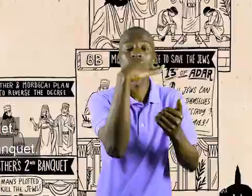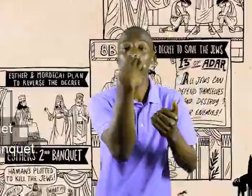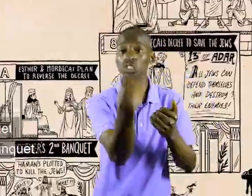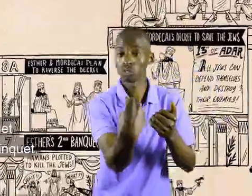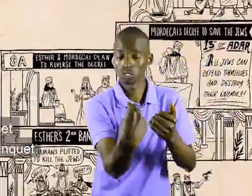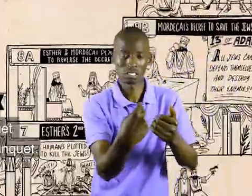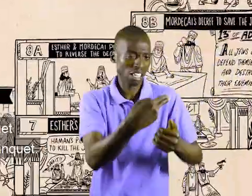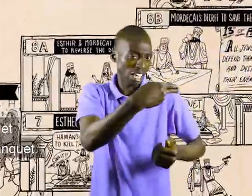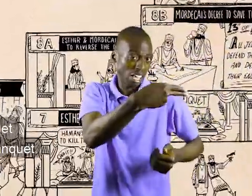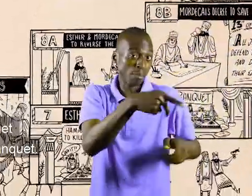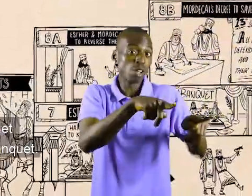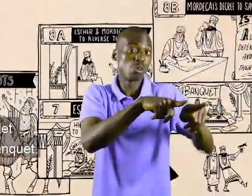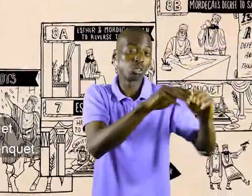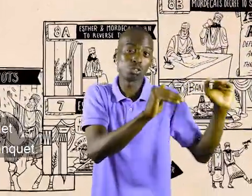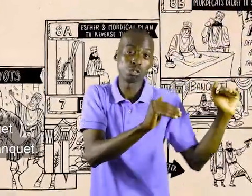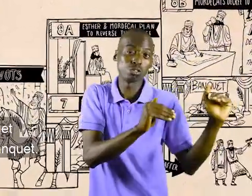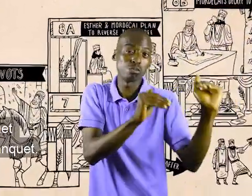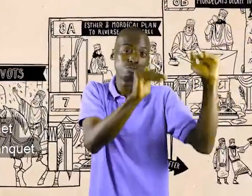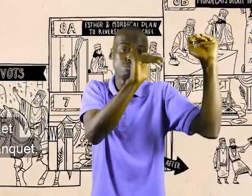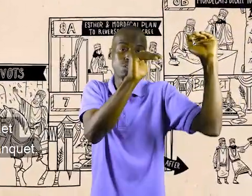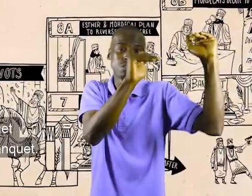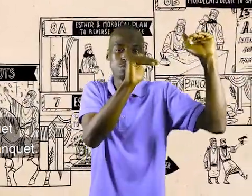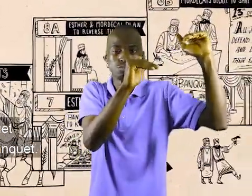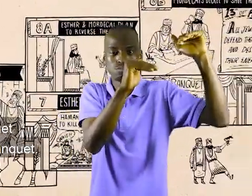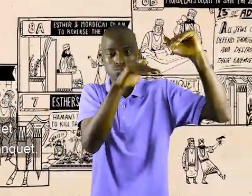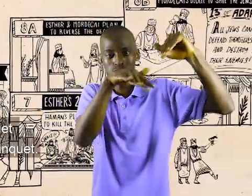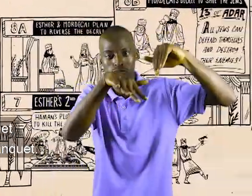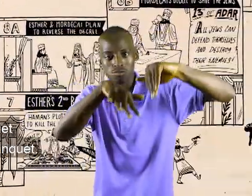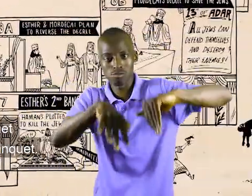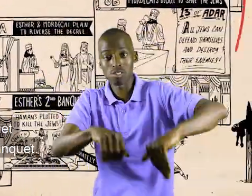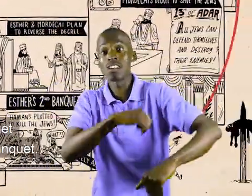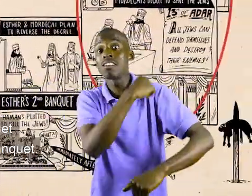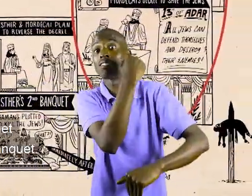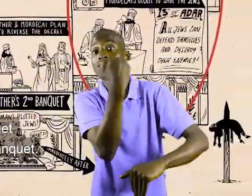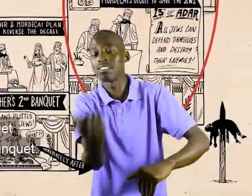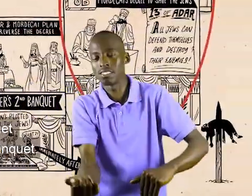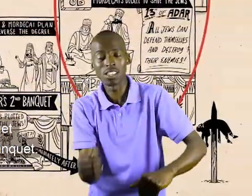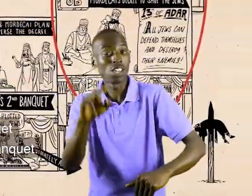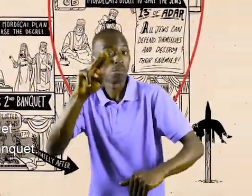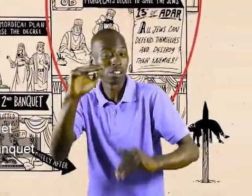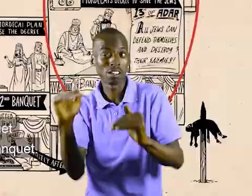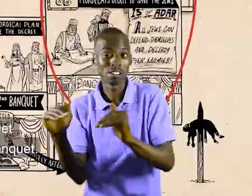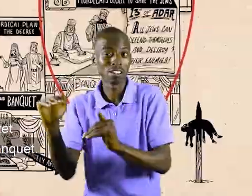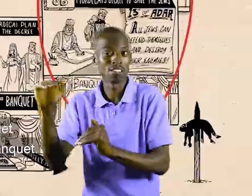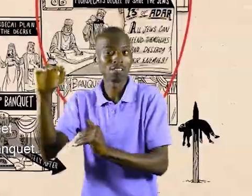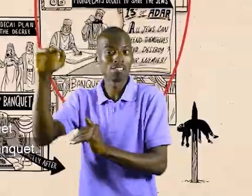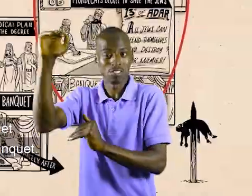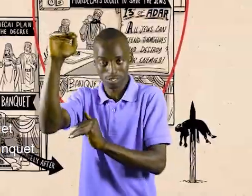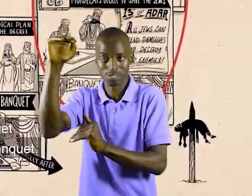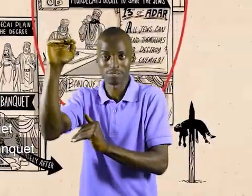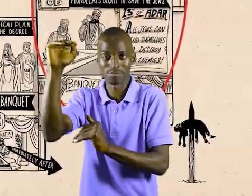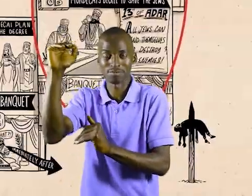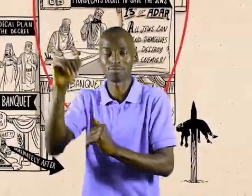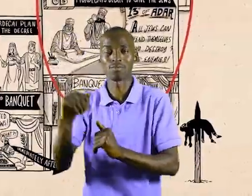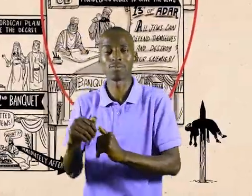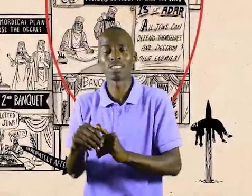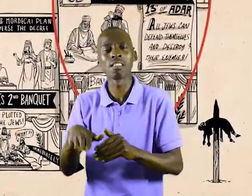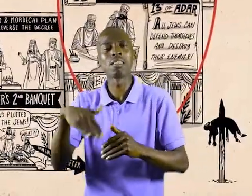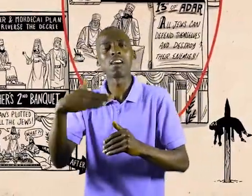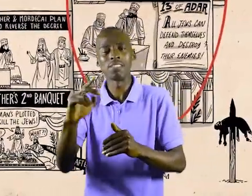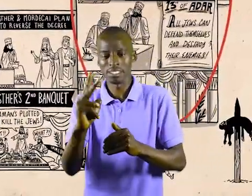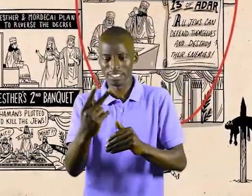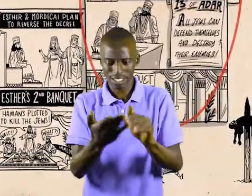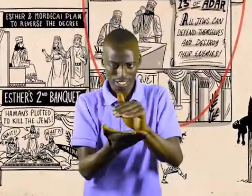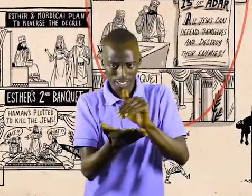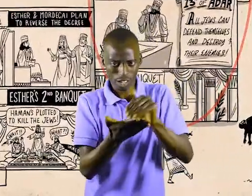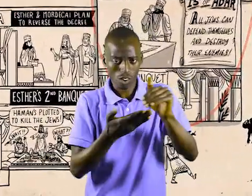have Haman's elevation and edicts and banquet that gets reversed by Mordecai's elevation and edict and banquet. And then at the center